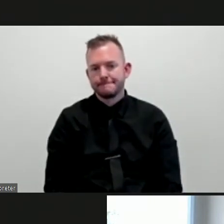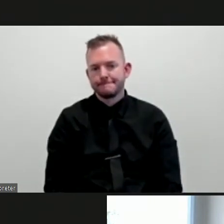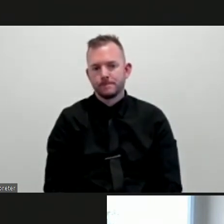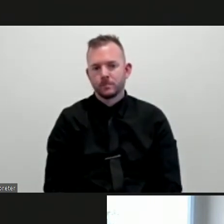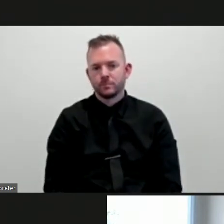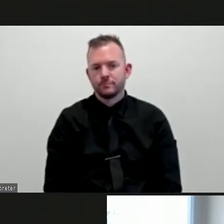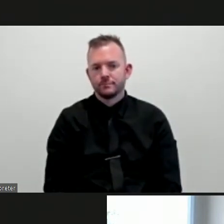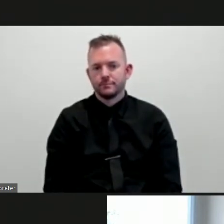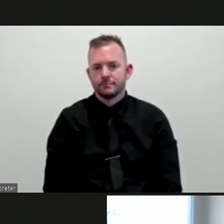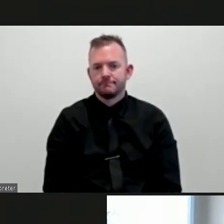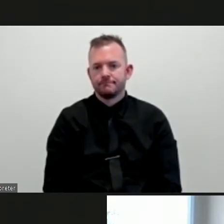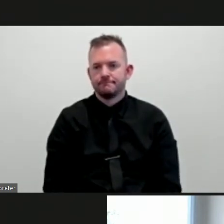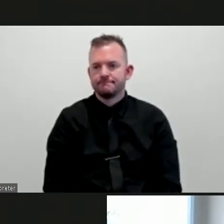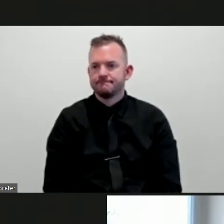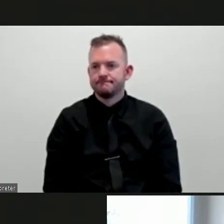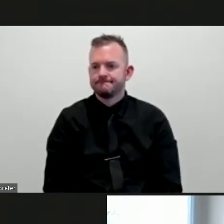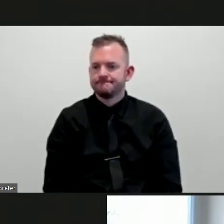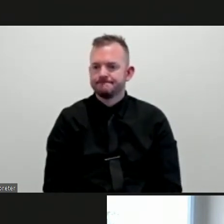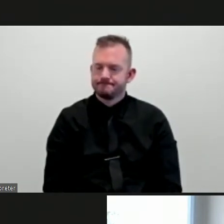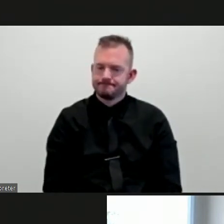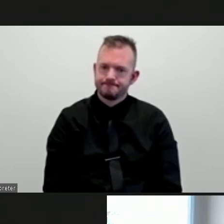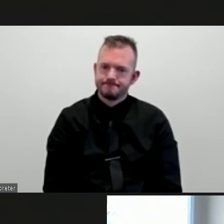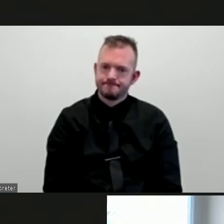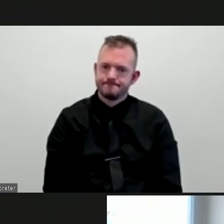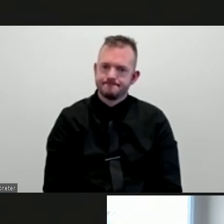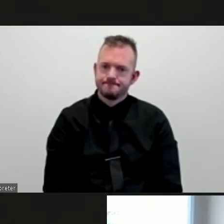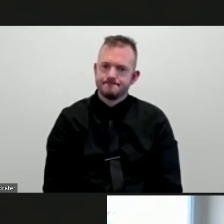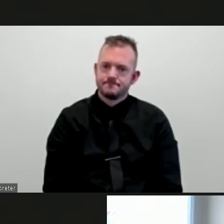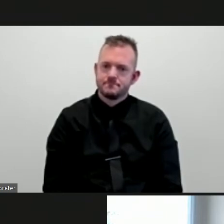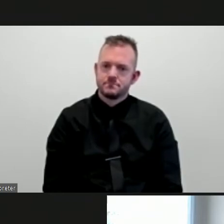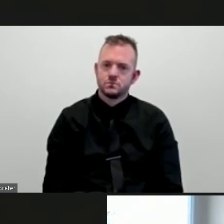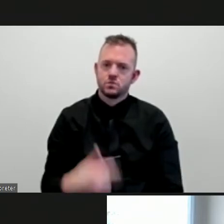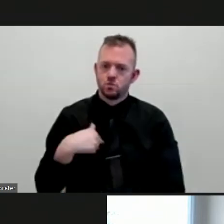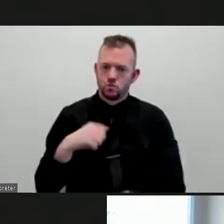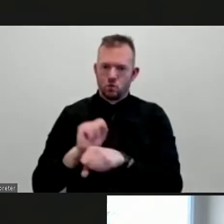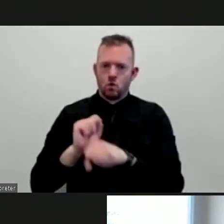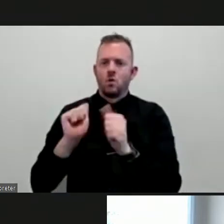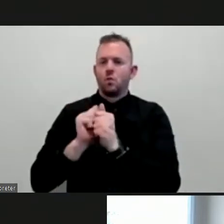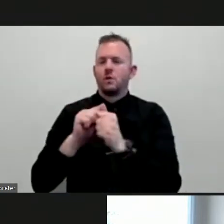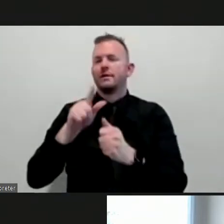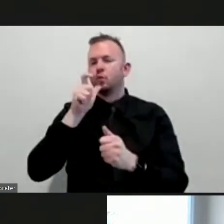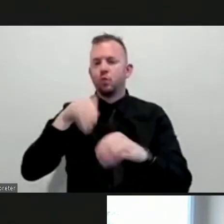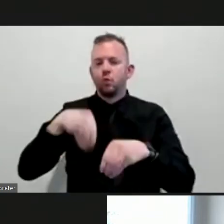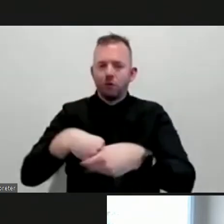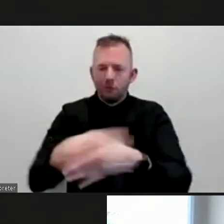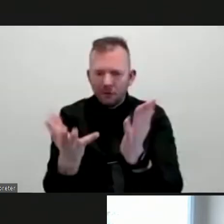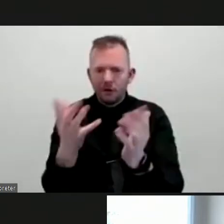for FEMA reimbursement now. So we have got many of them